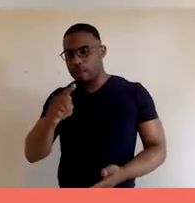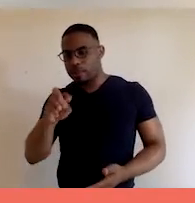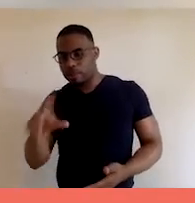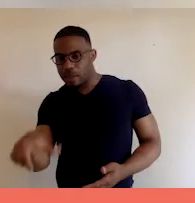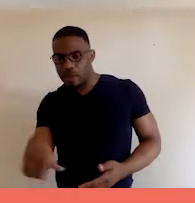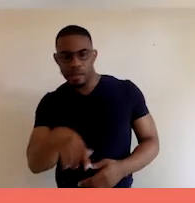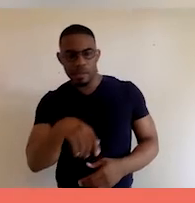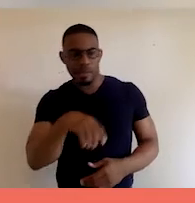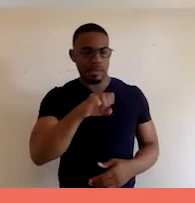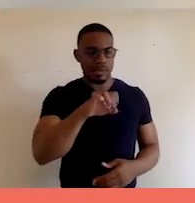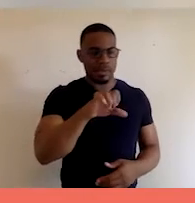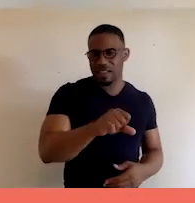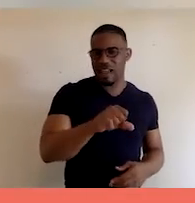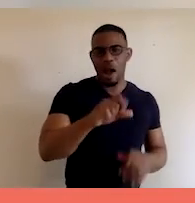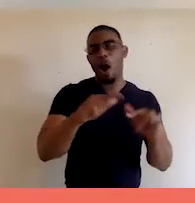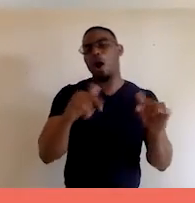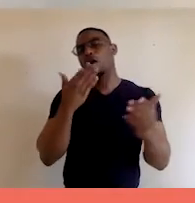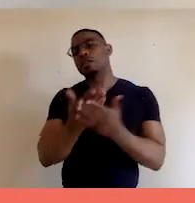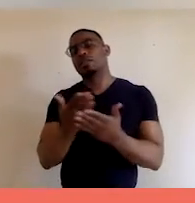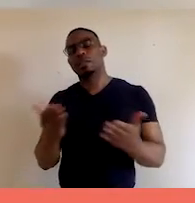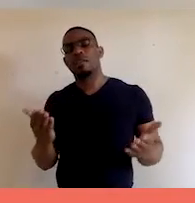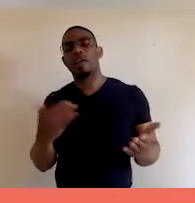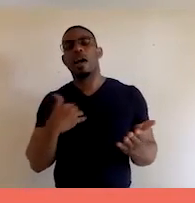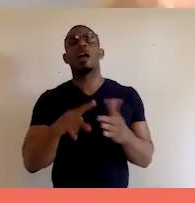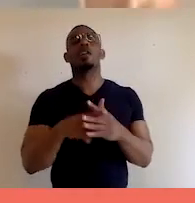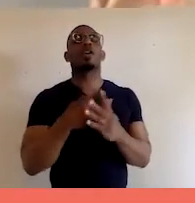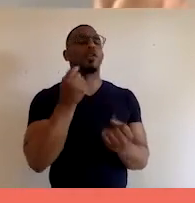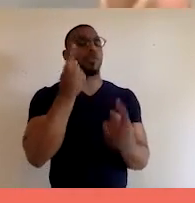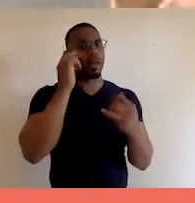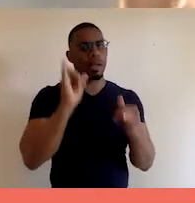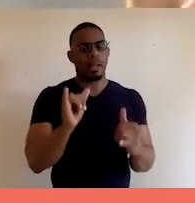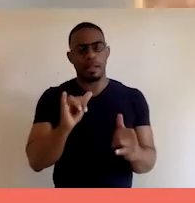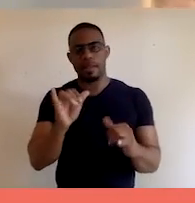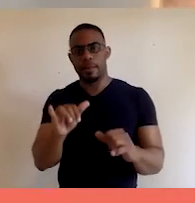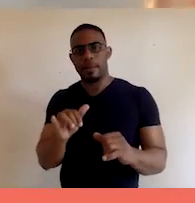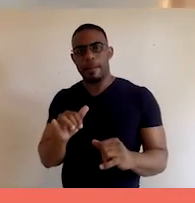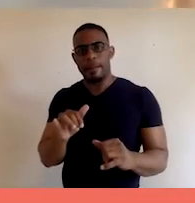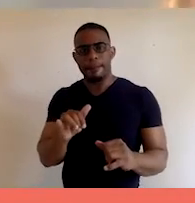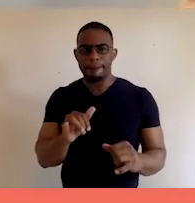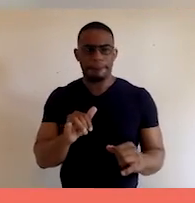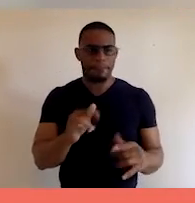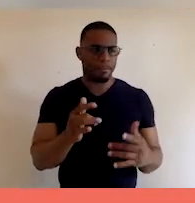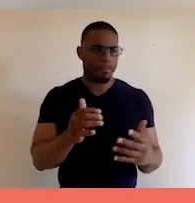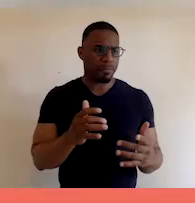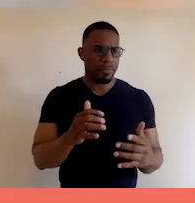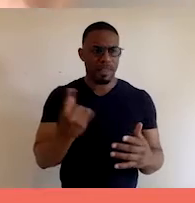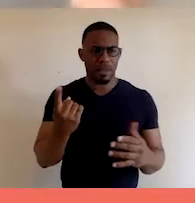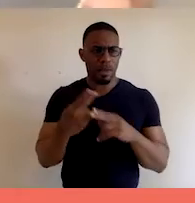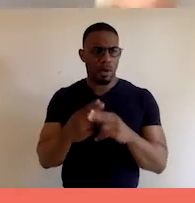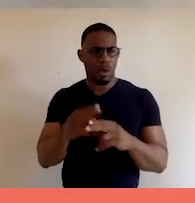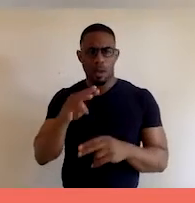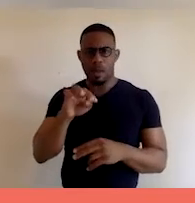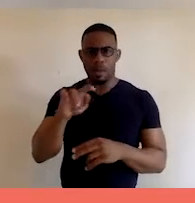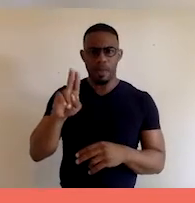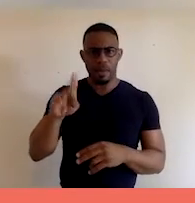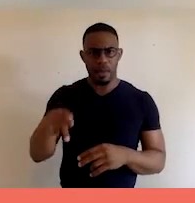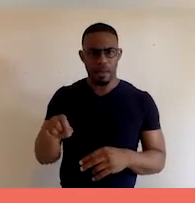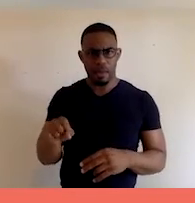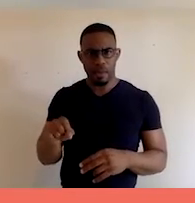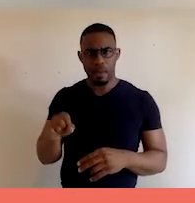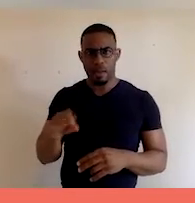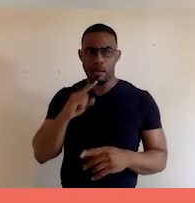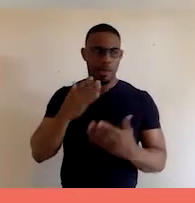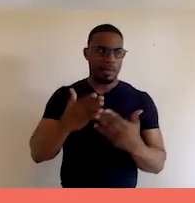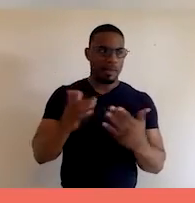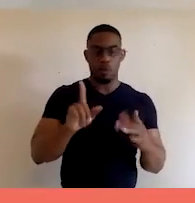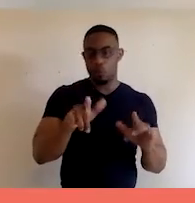and CSS and all that good stuff. And I start realizing that there's something called meetups. Meetups are a